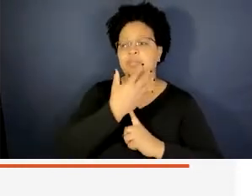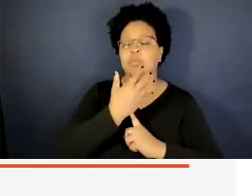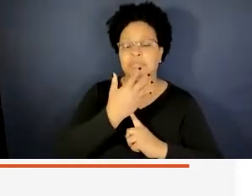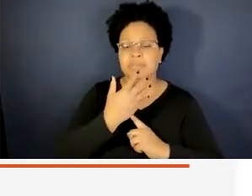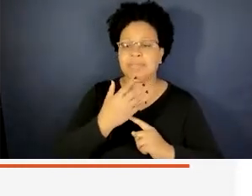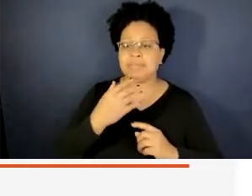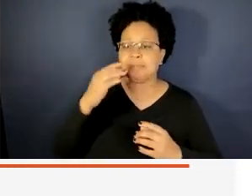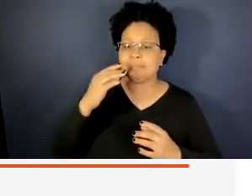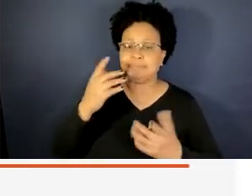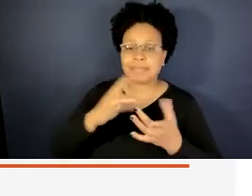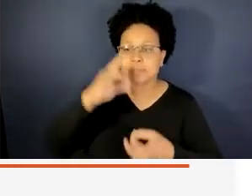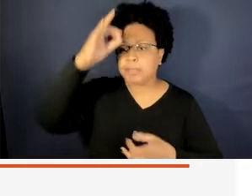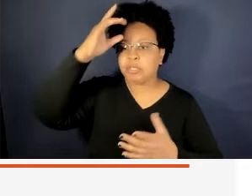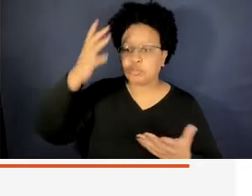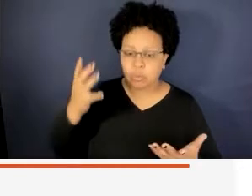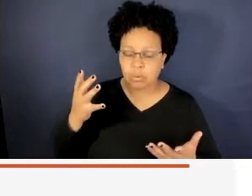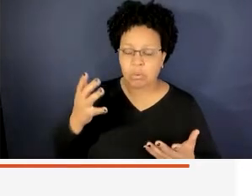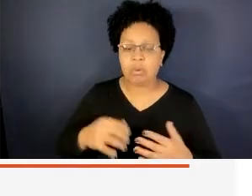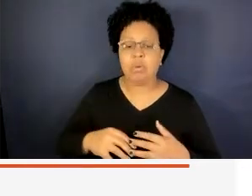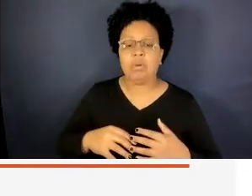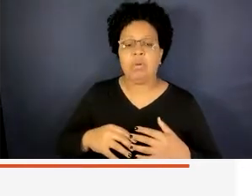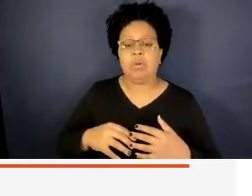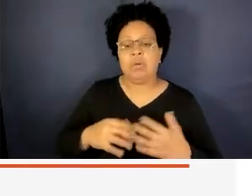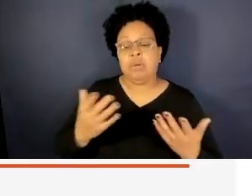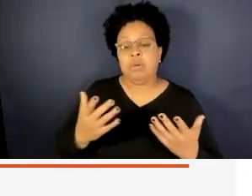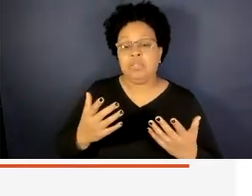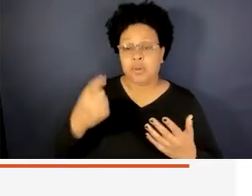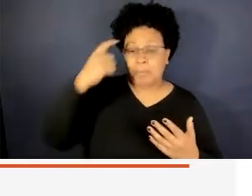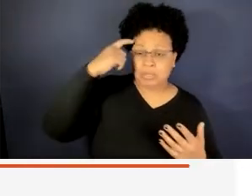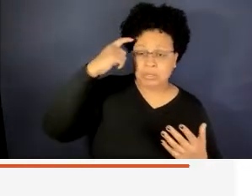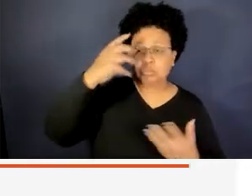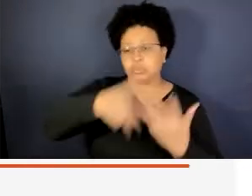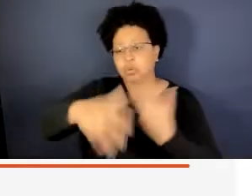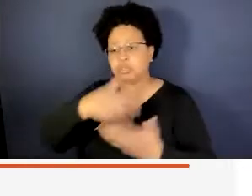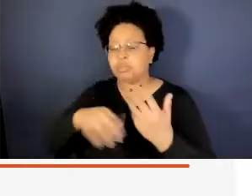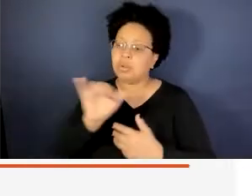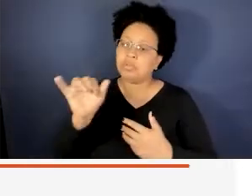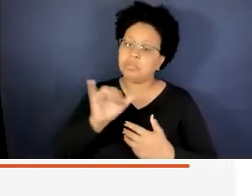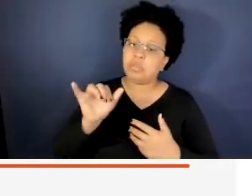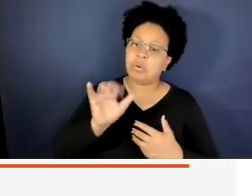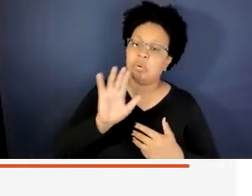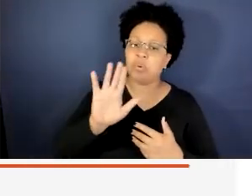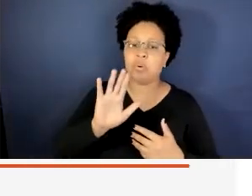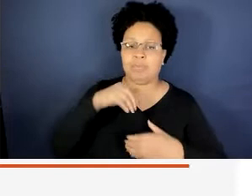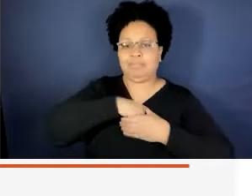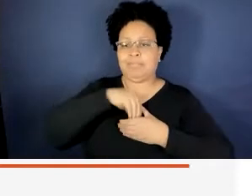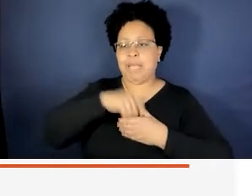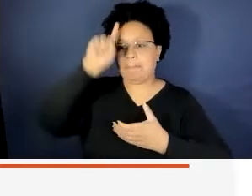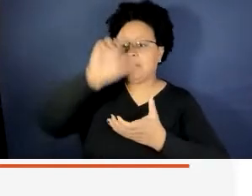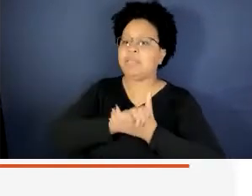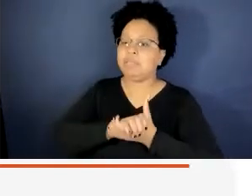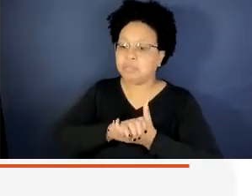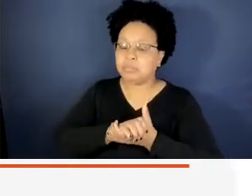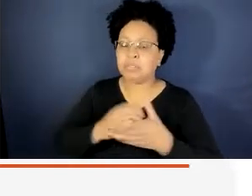impact the mental and the emotional and the social, but also impacts the spiritual. And what I mean by that is